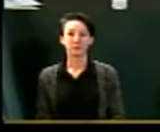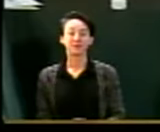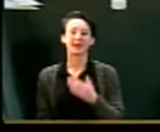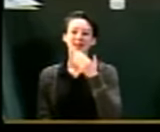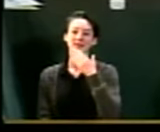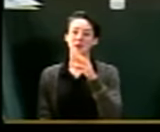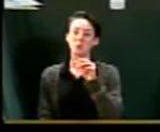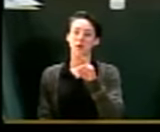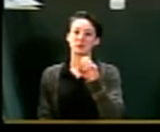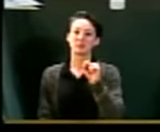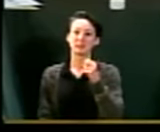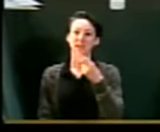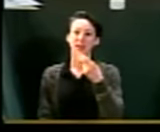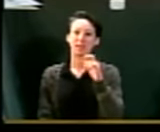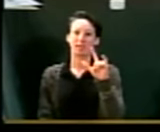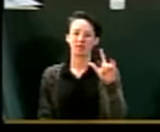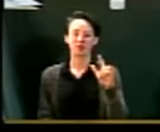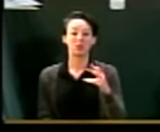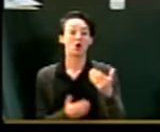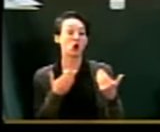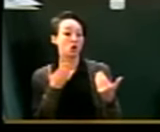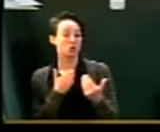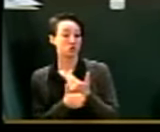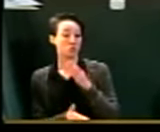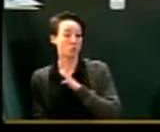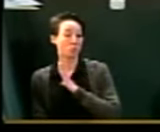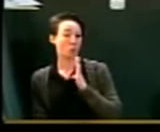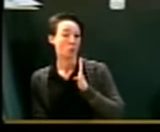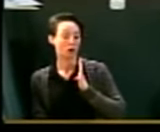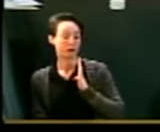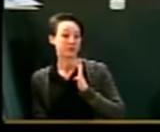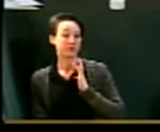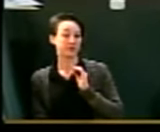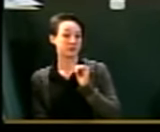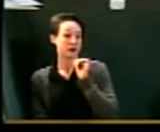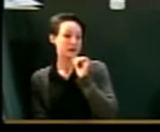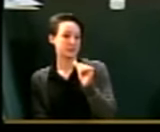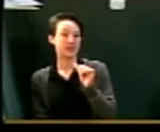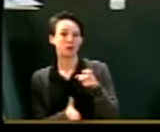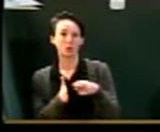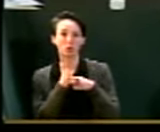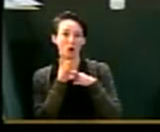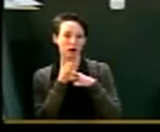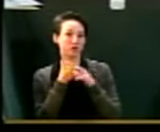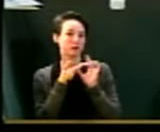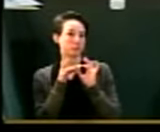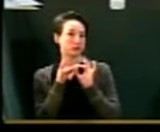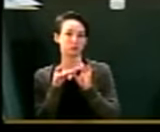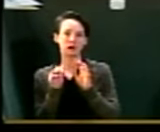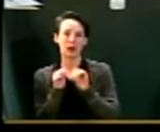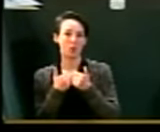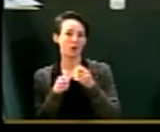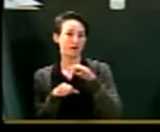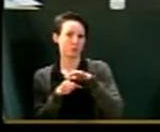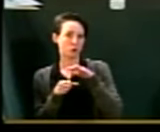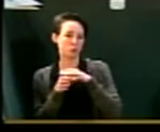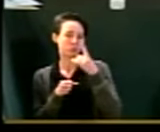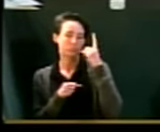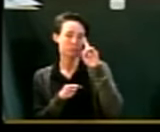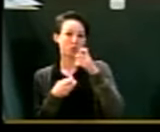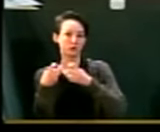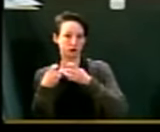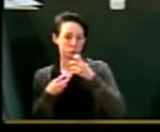Thank you, Ms. Hill. A new board is not bound in the way that it votes on